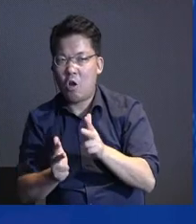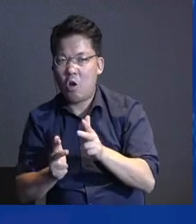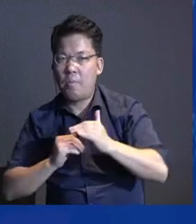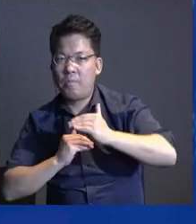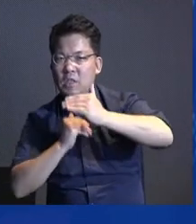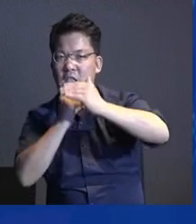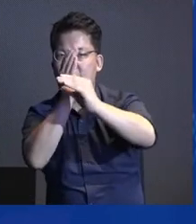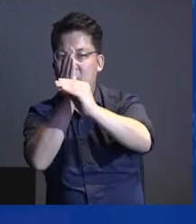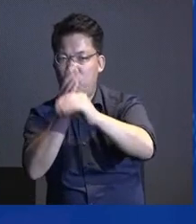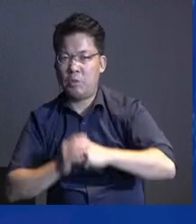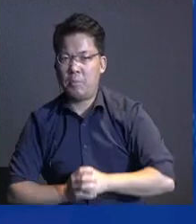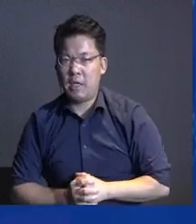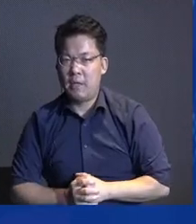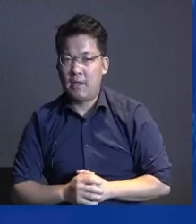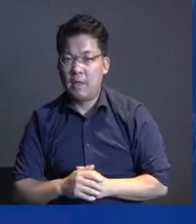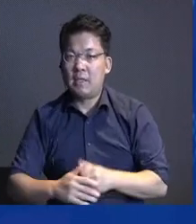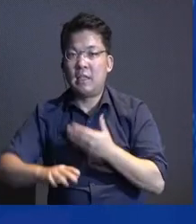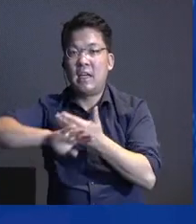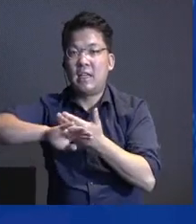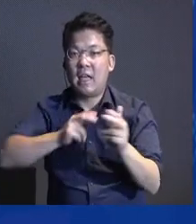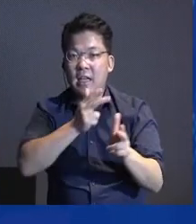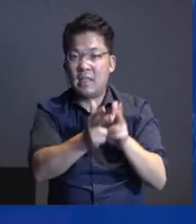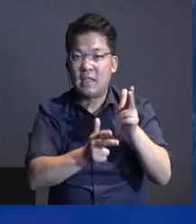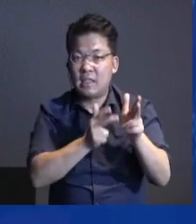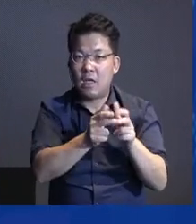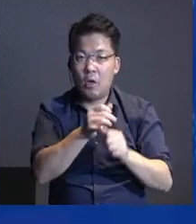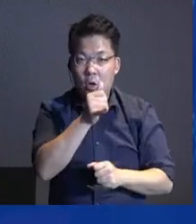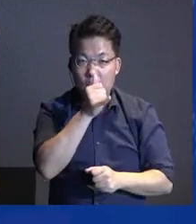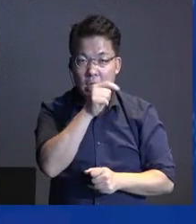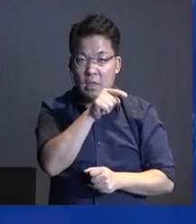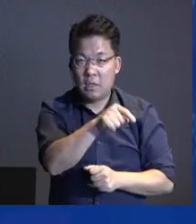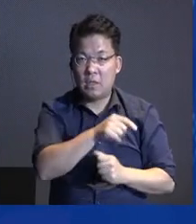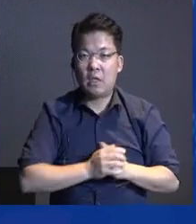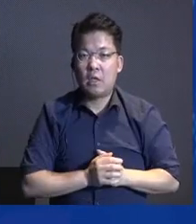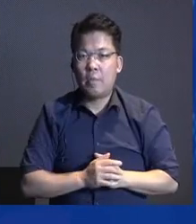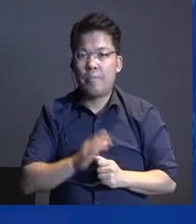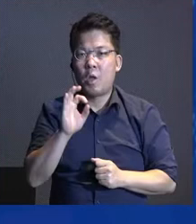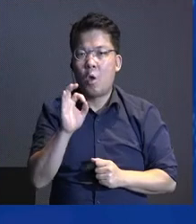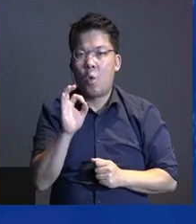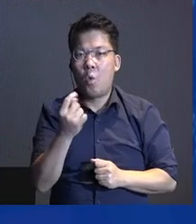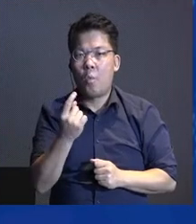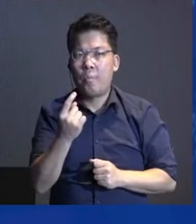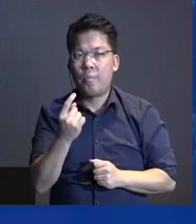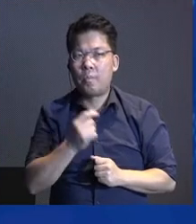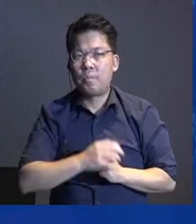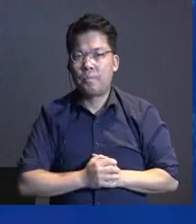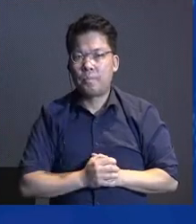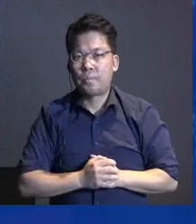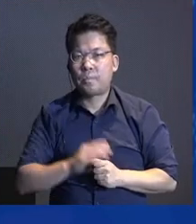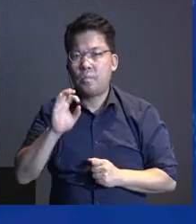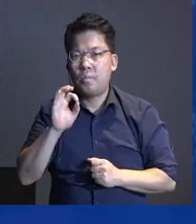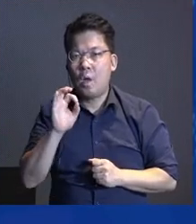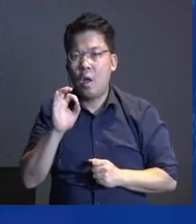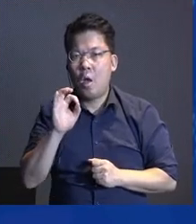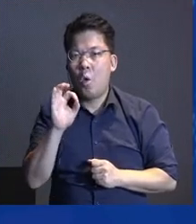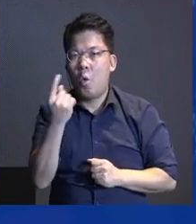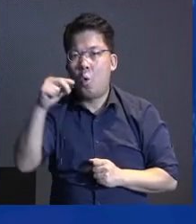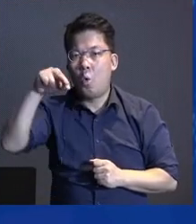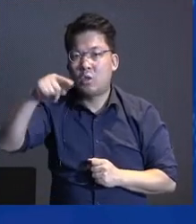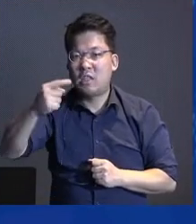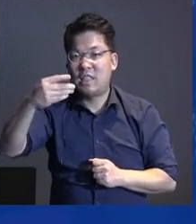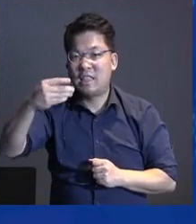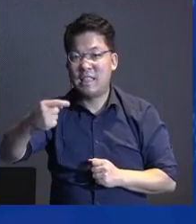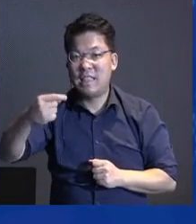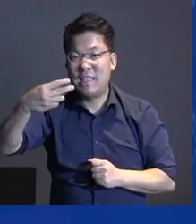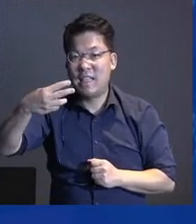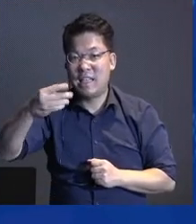the storytelling and informal chat event. We have also, you can see on the picture, had a kind